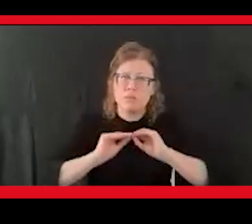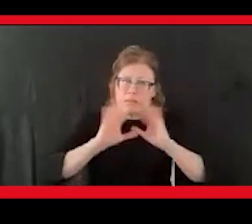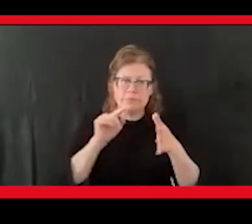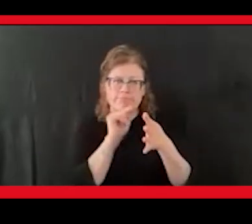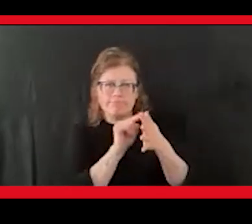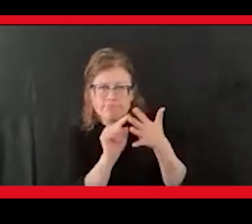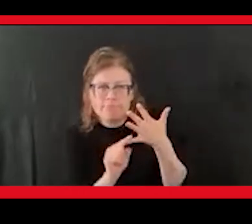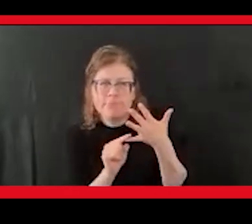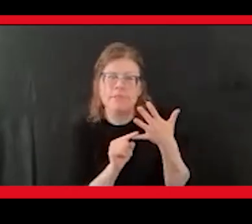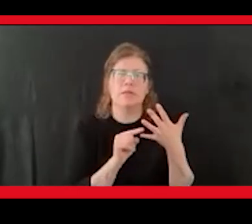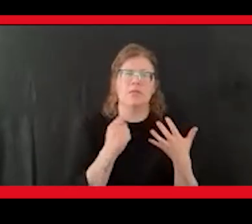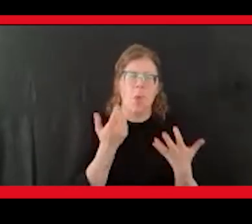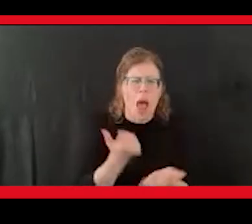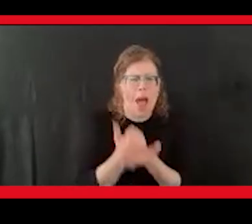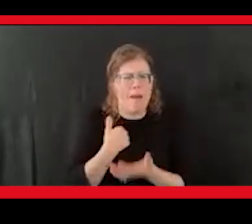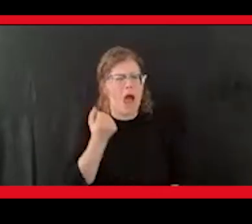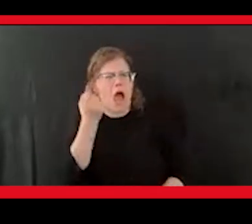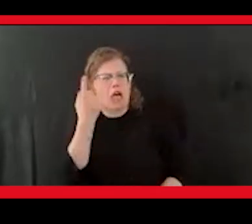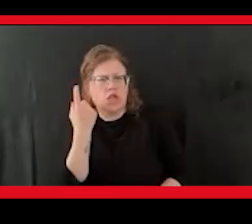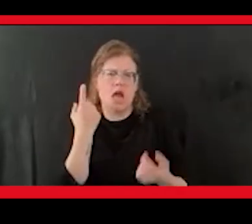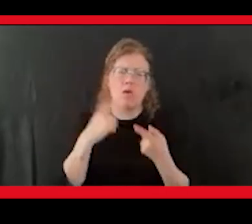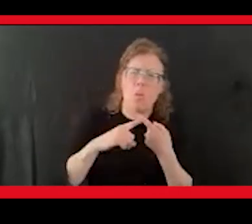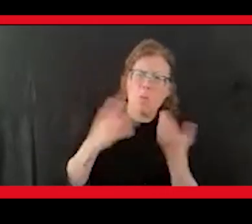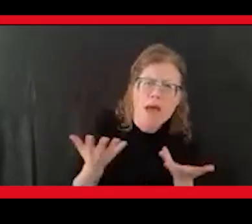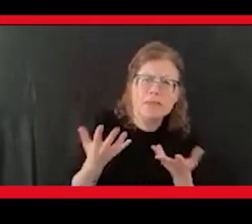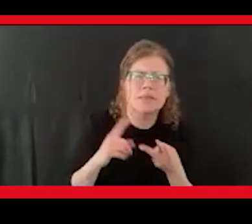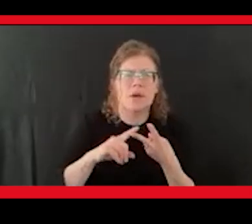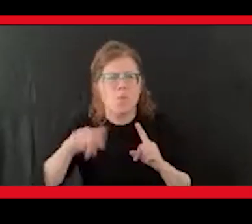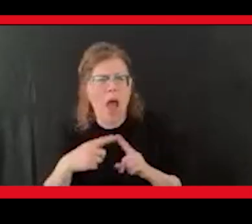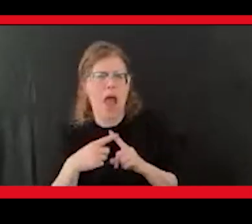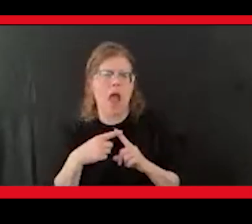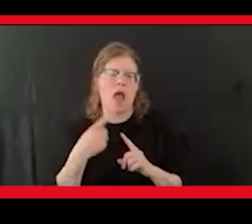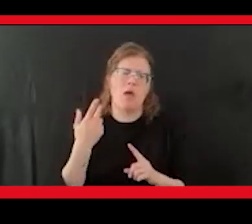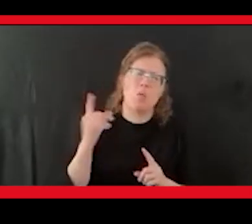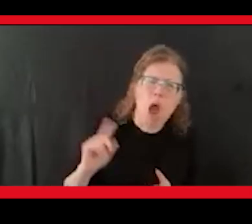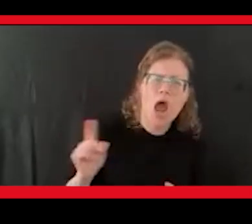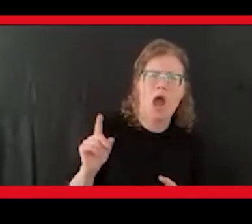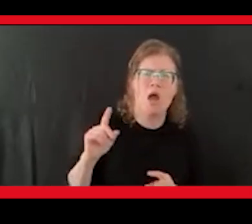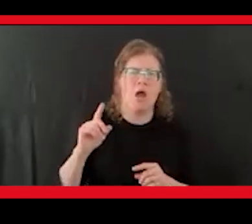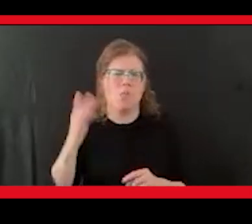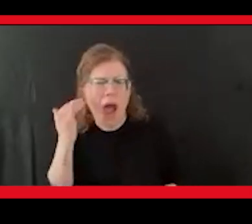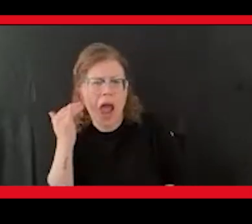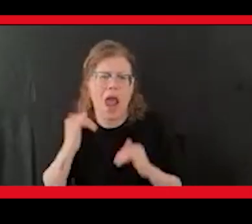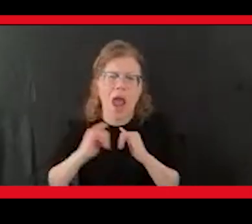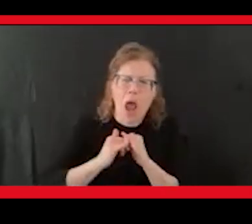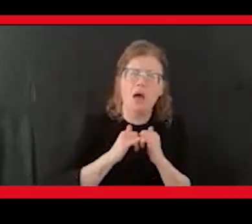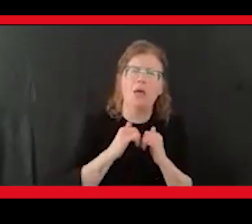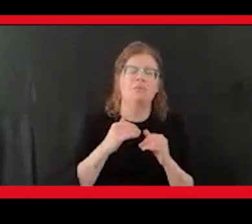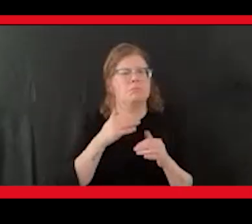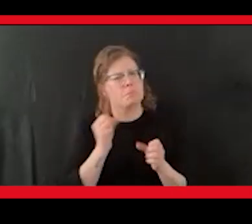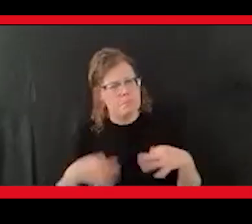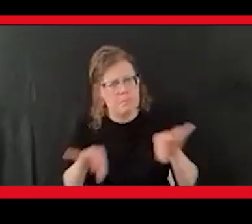understand. And remember, this is a multidisciplinary program. So if you have more